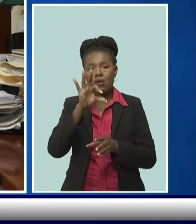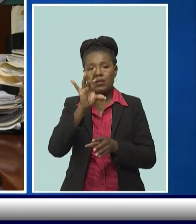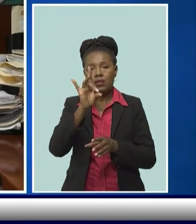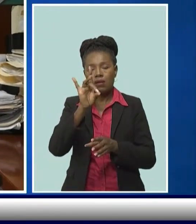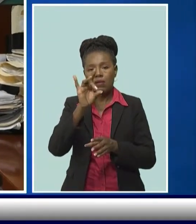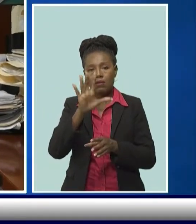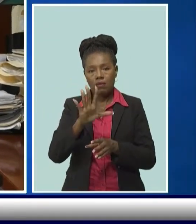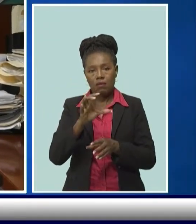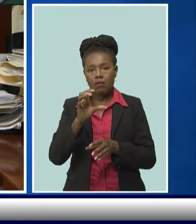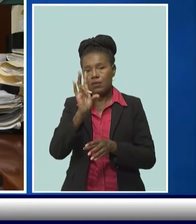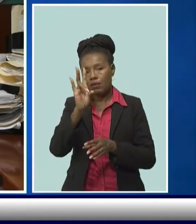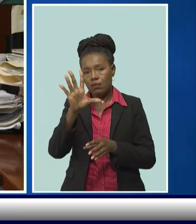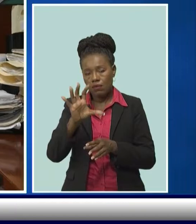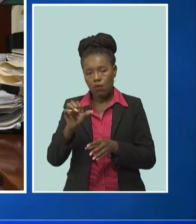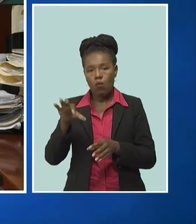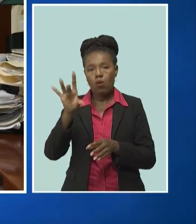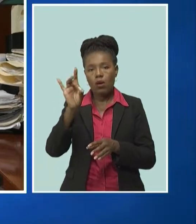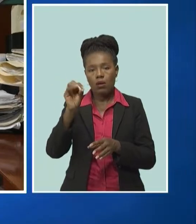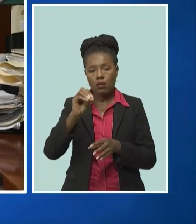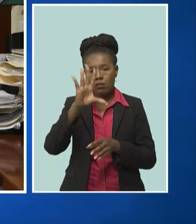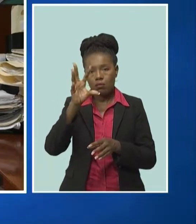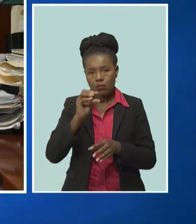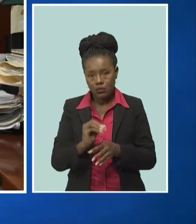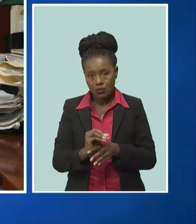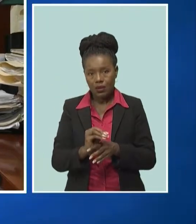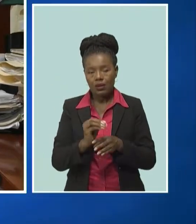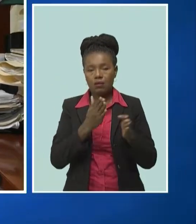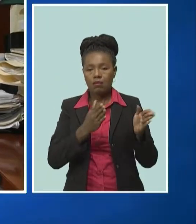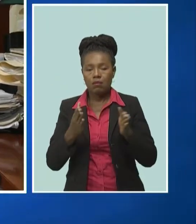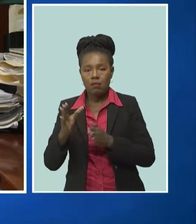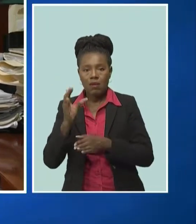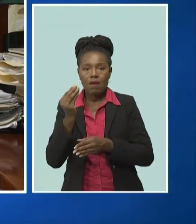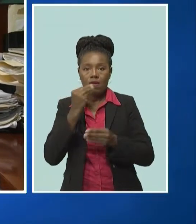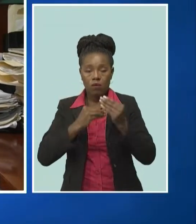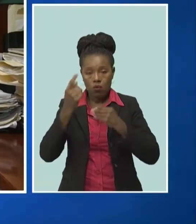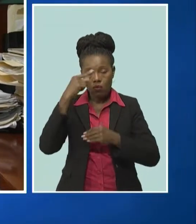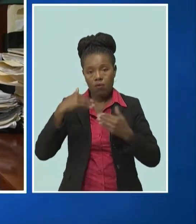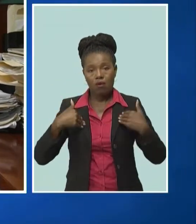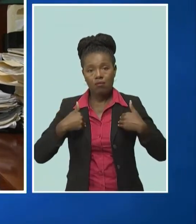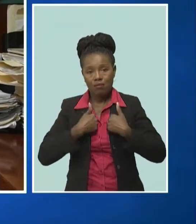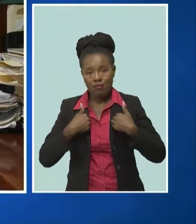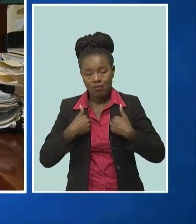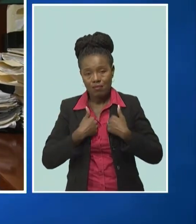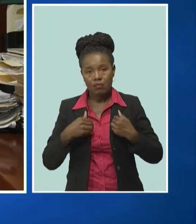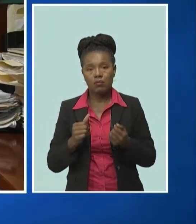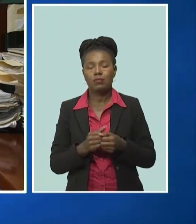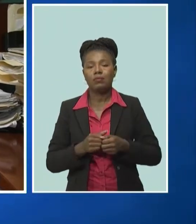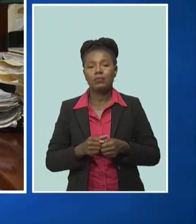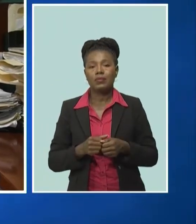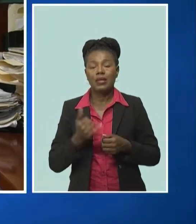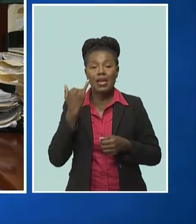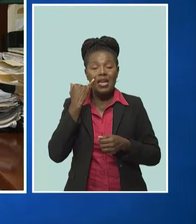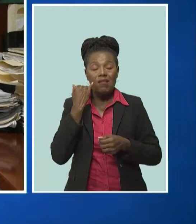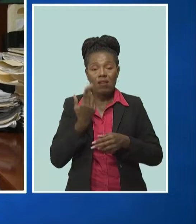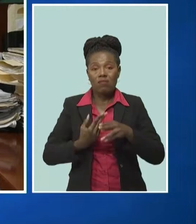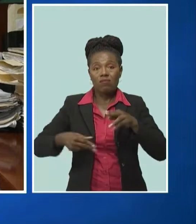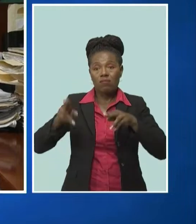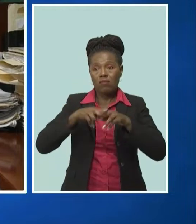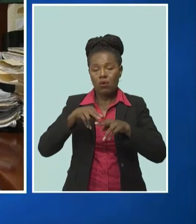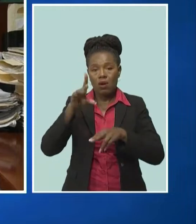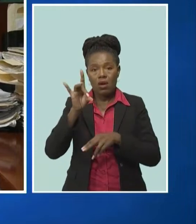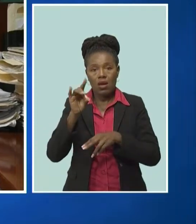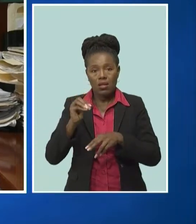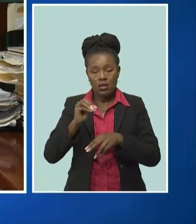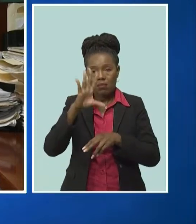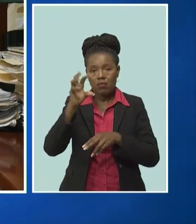for animal to market. And that being the case, if you have an 8% increase in feed prices, it